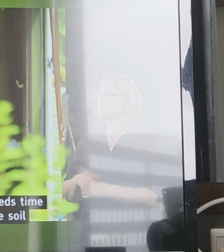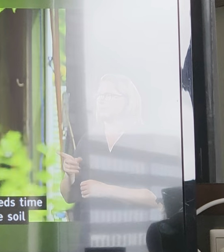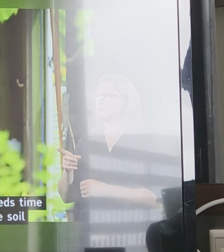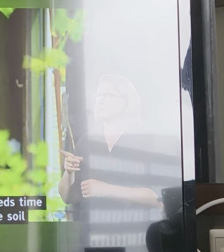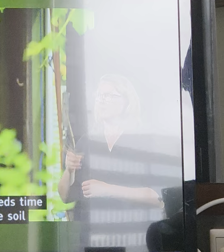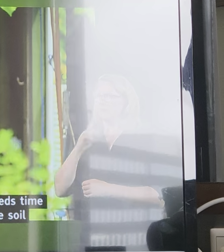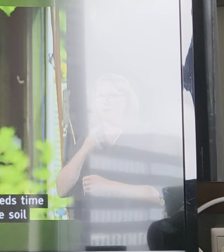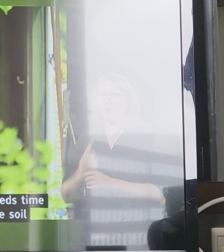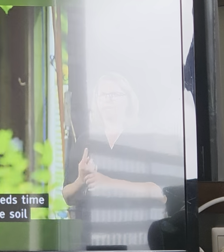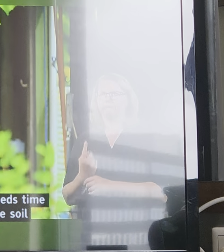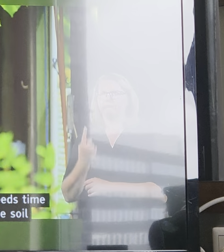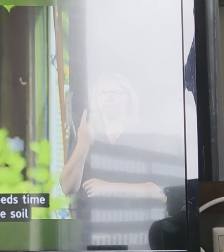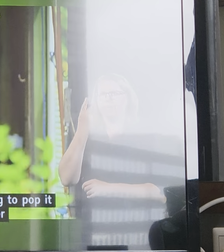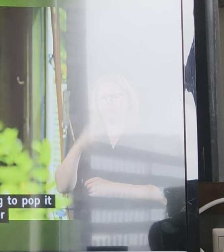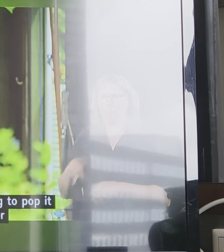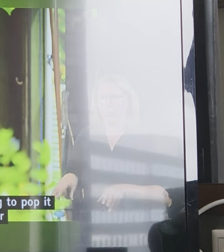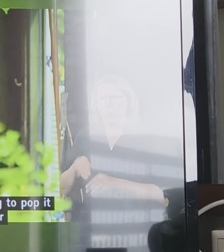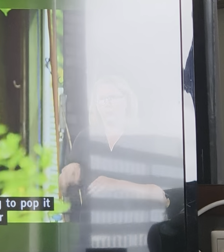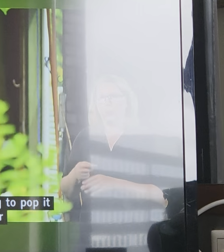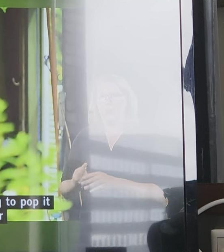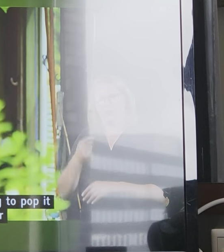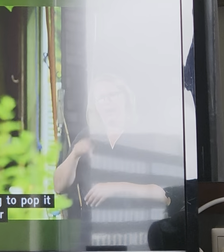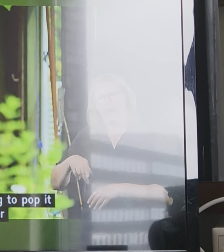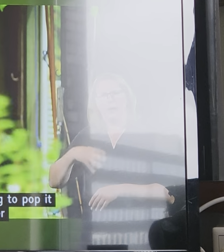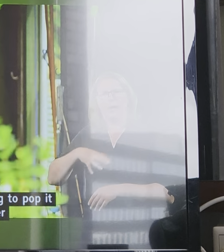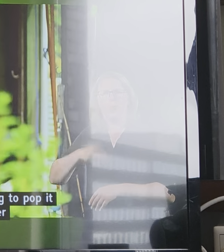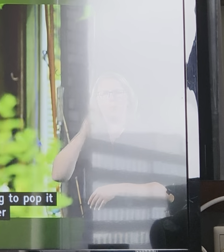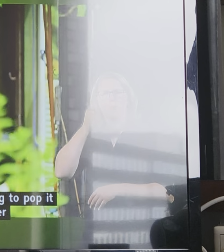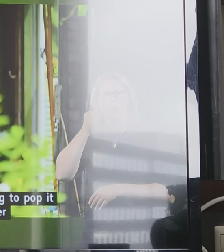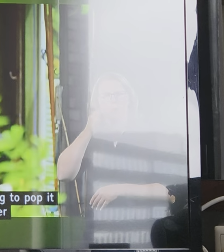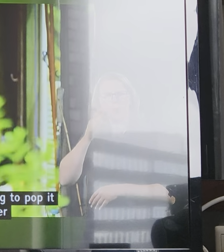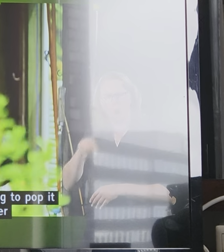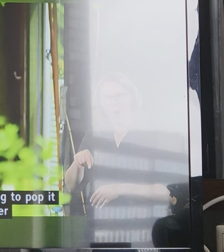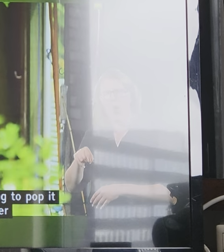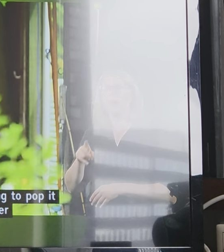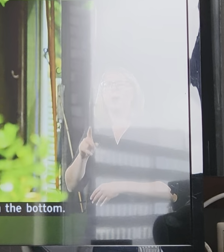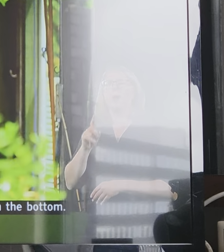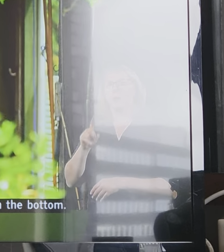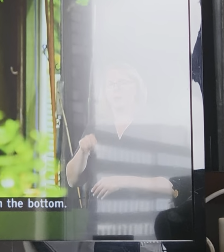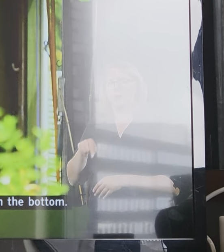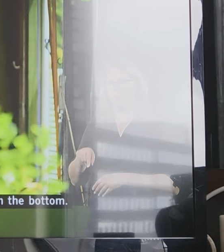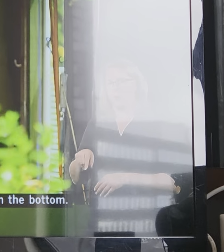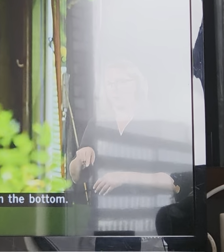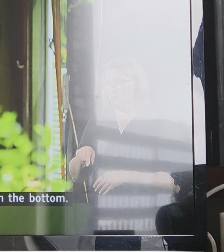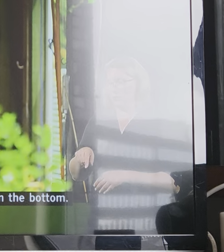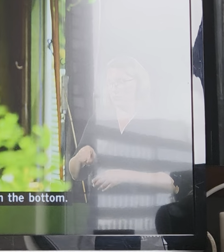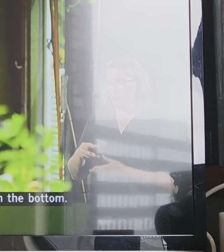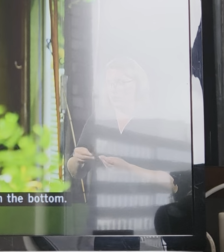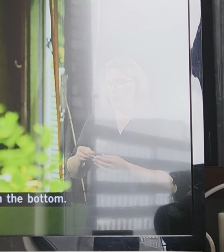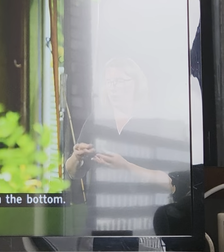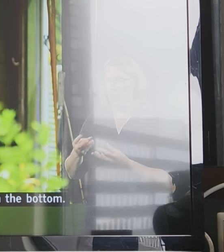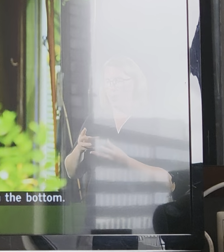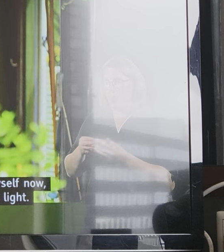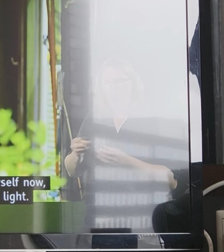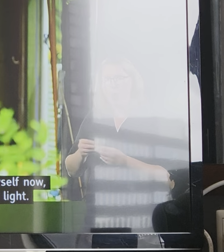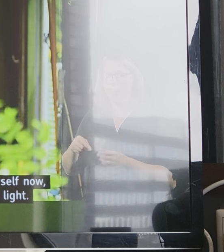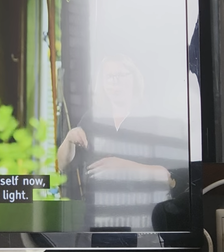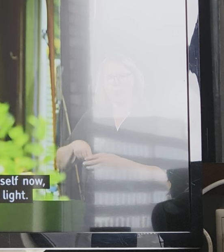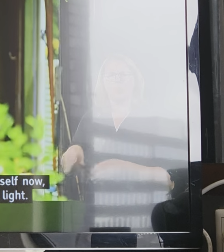needs water, it needs time for the wool and the soil to soak up. So I'm going to pop it into a container to absorb the water from the